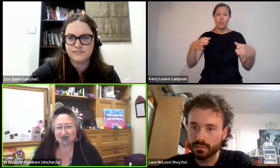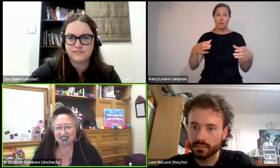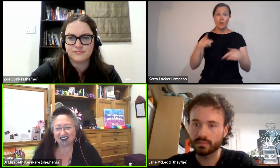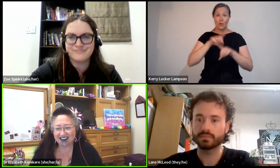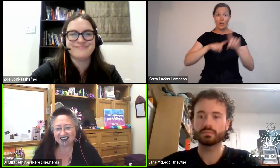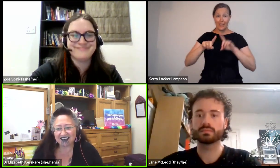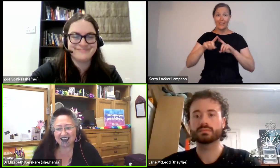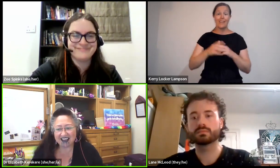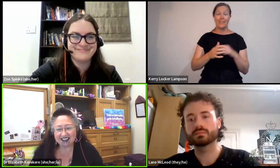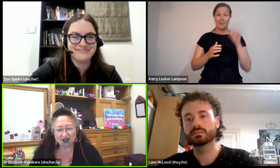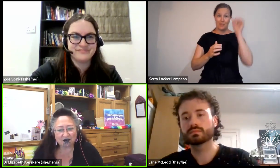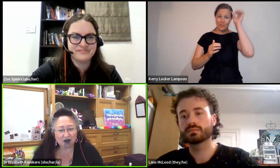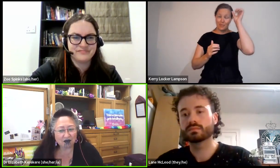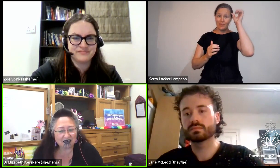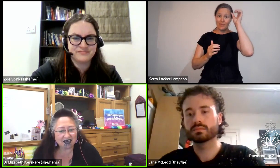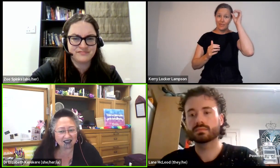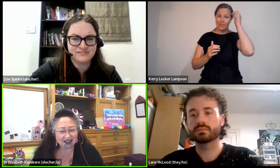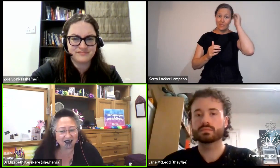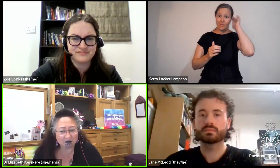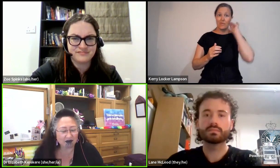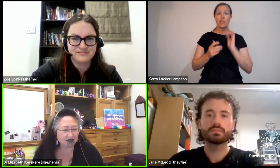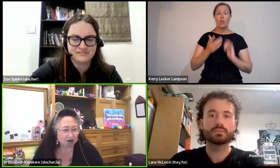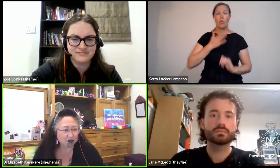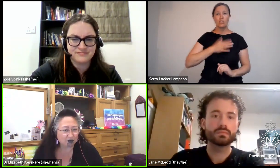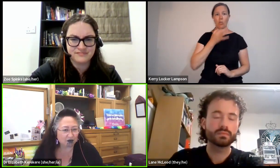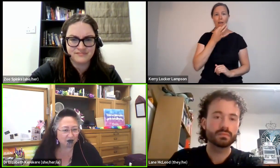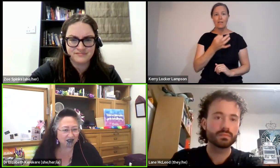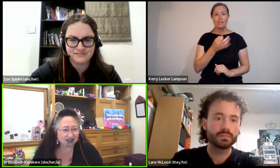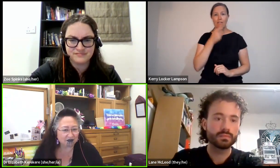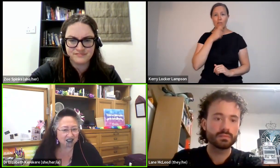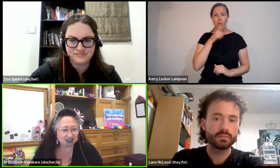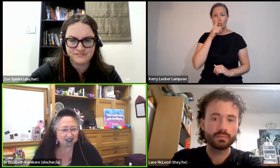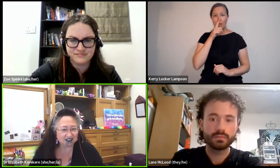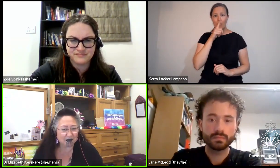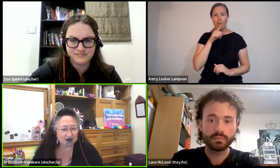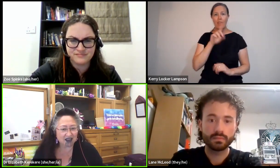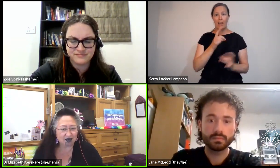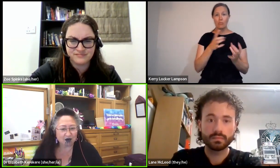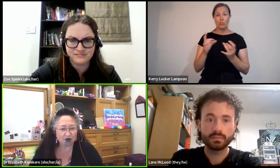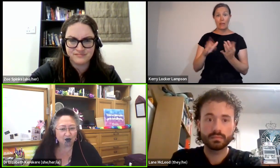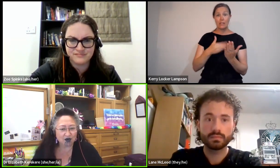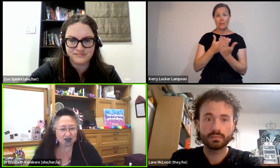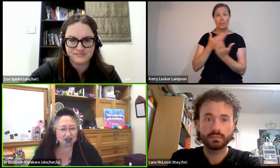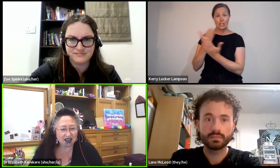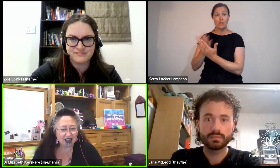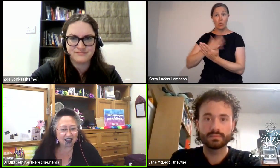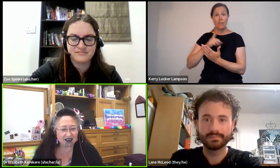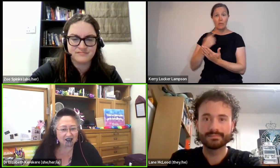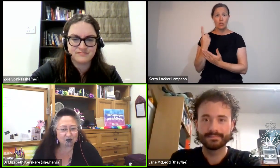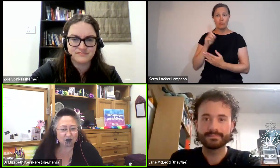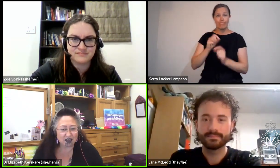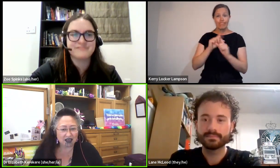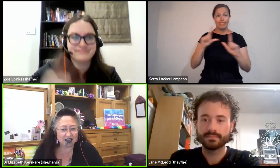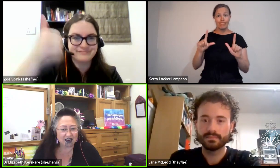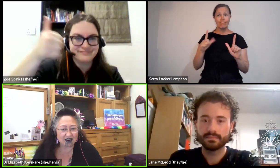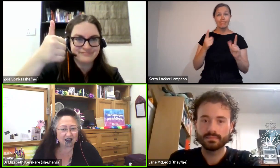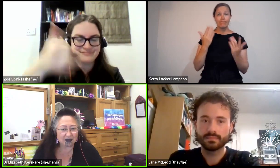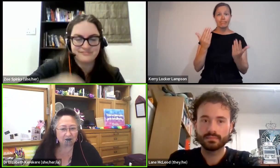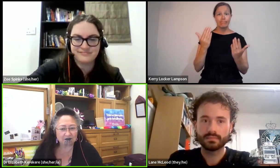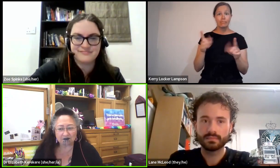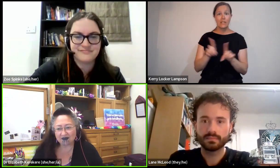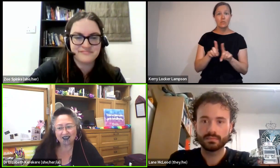in our Zoom tonight. And so I would like to ask a couple of them who are preparing submissions to come and have a quick word, and we